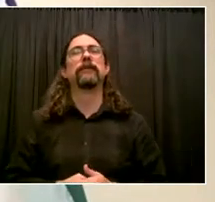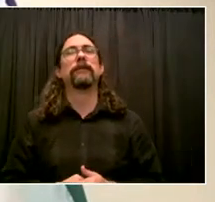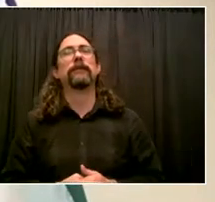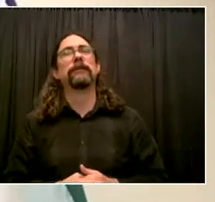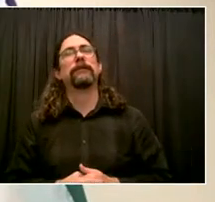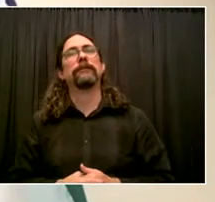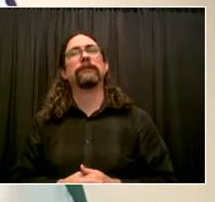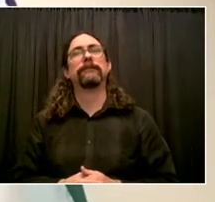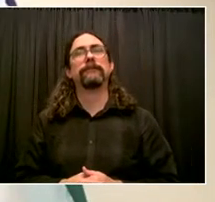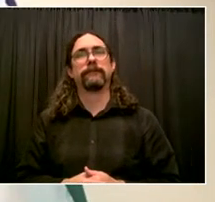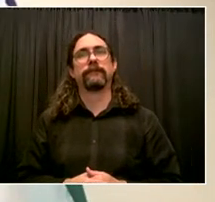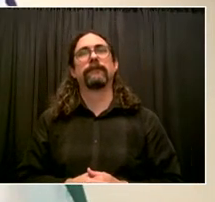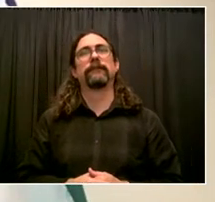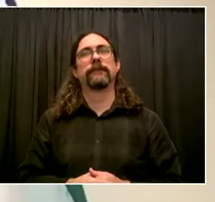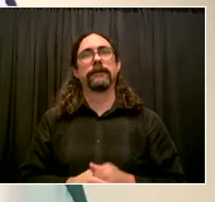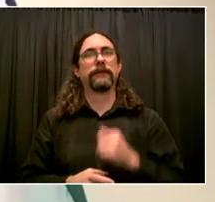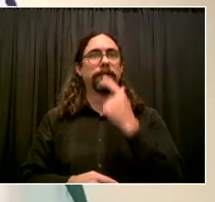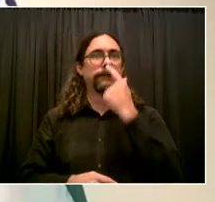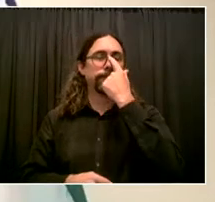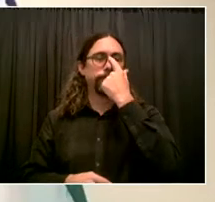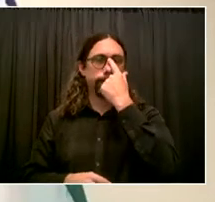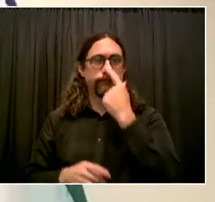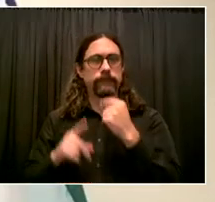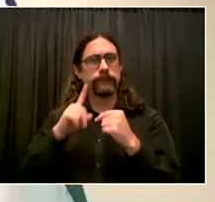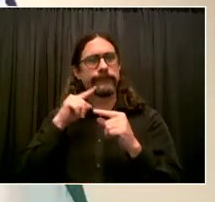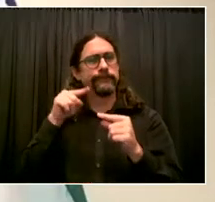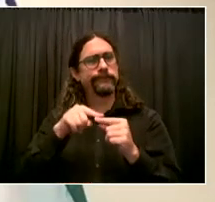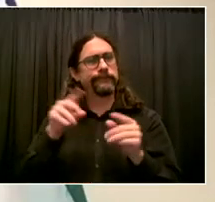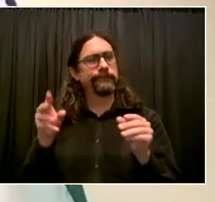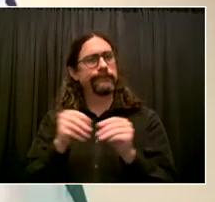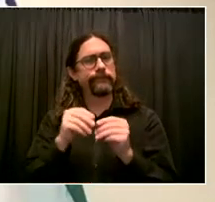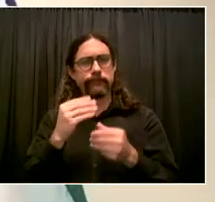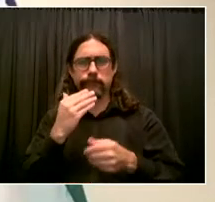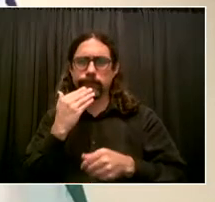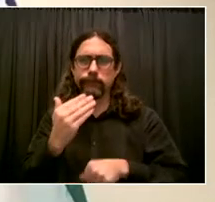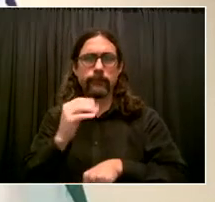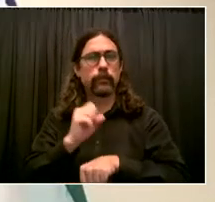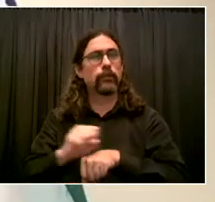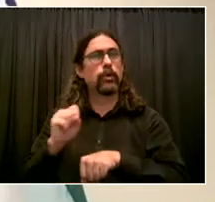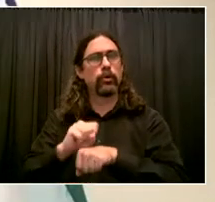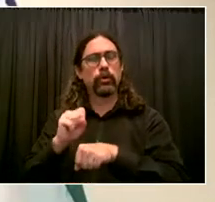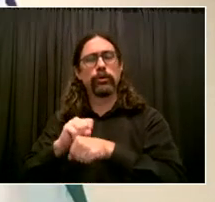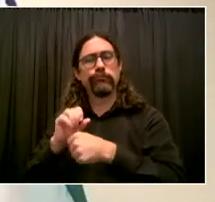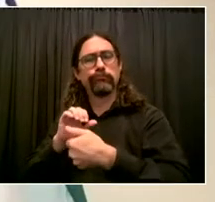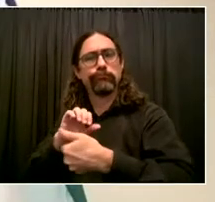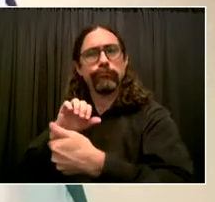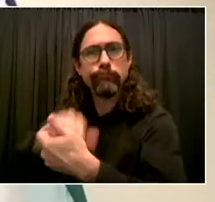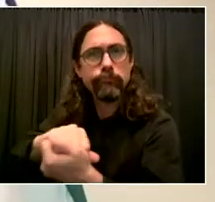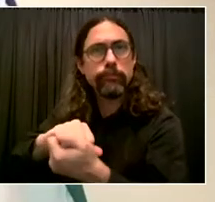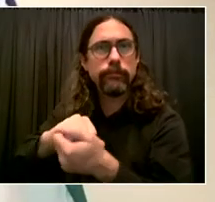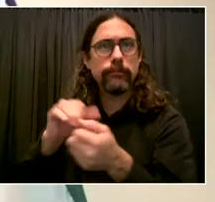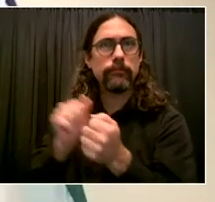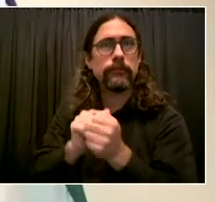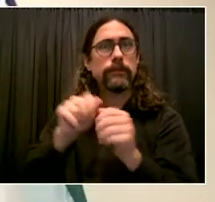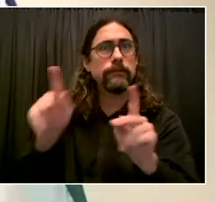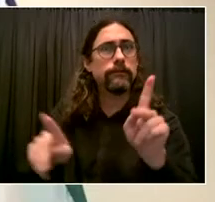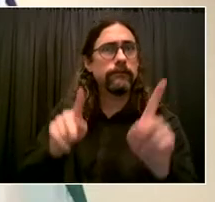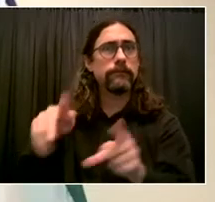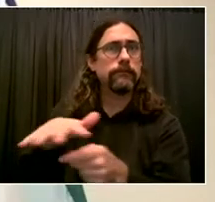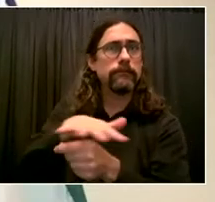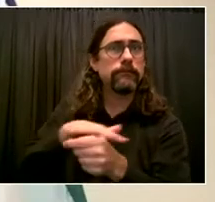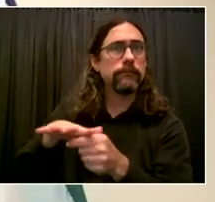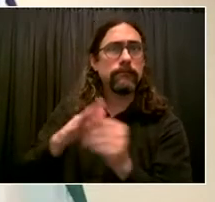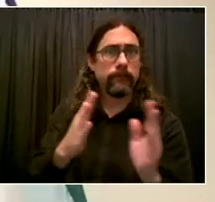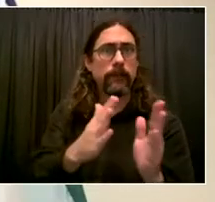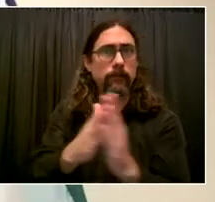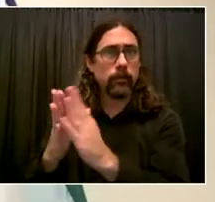that comes into place to make sure that we're identifying the right locations and doing the scanning to prevent